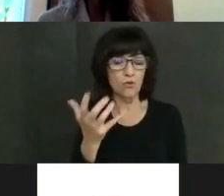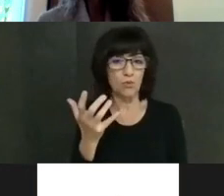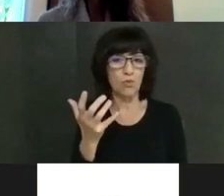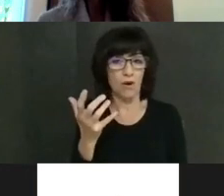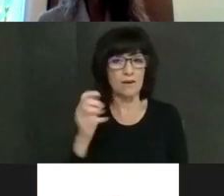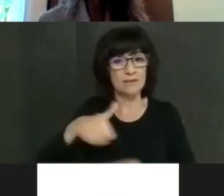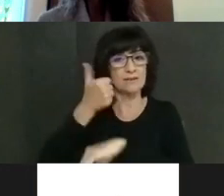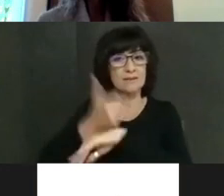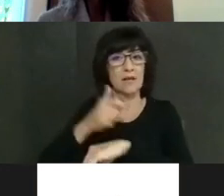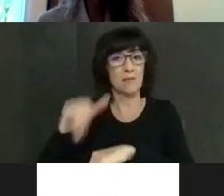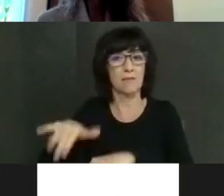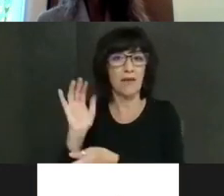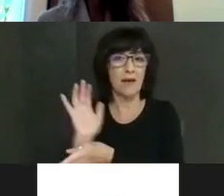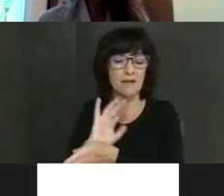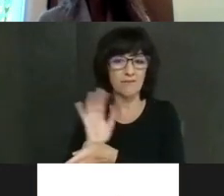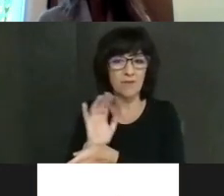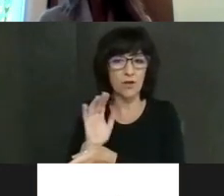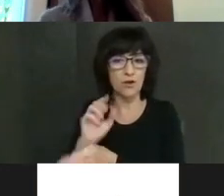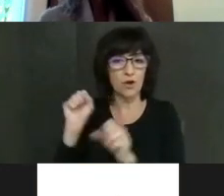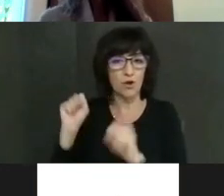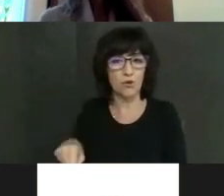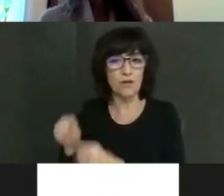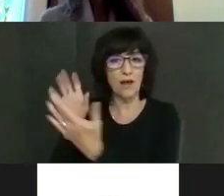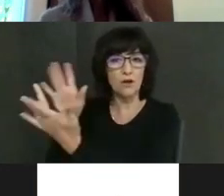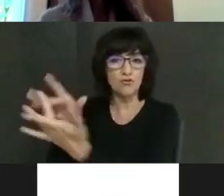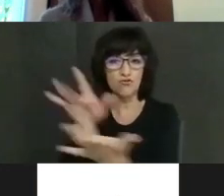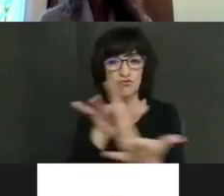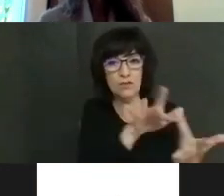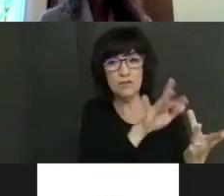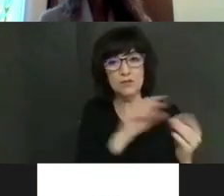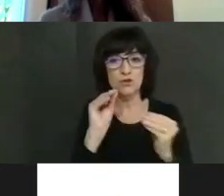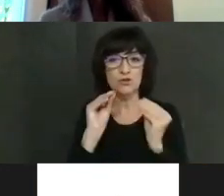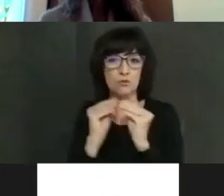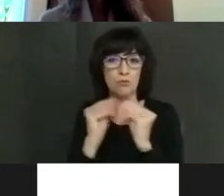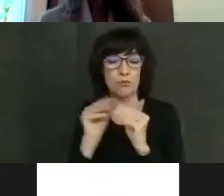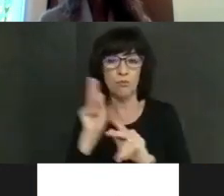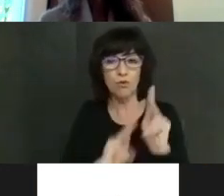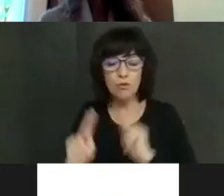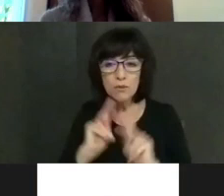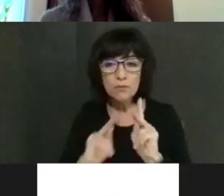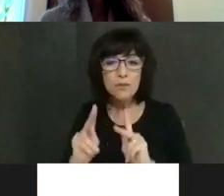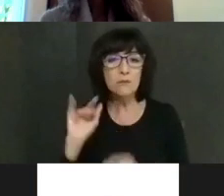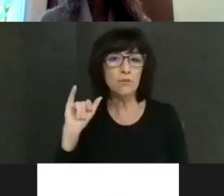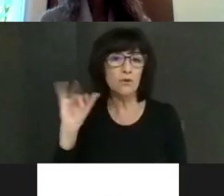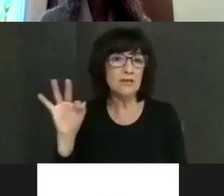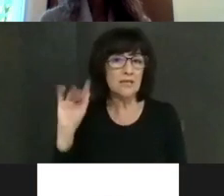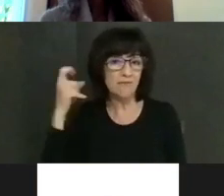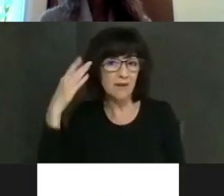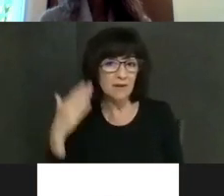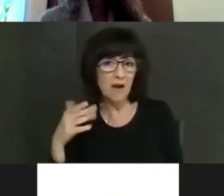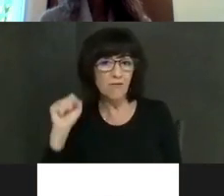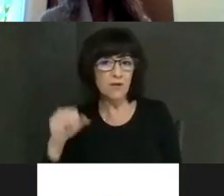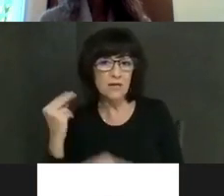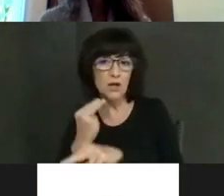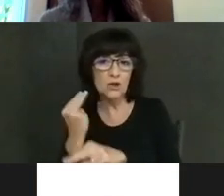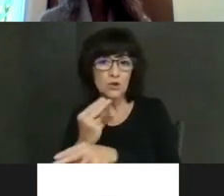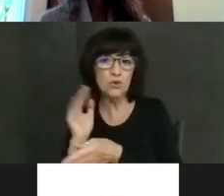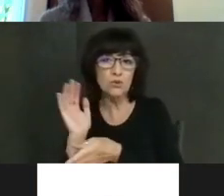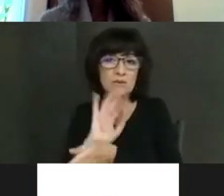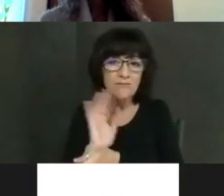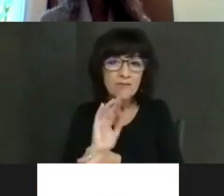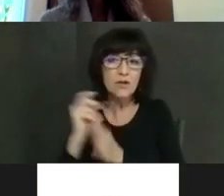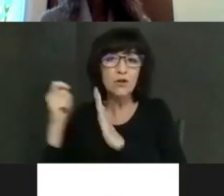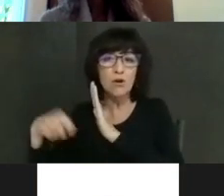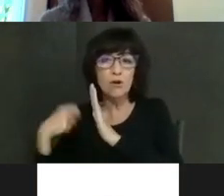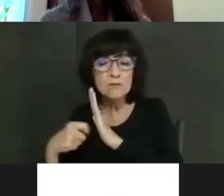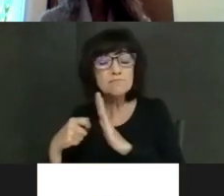folks. You know, it's one thing if Dr. Rattay says people should use this video, or the governor, but I think it's really important to come from individual